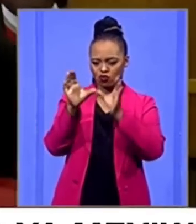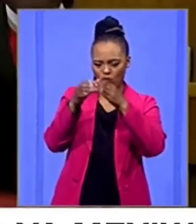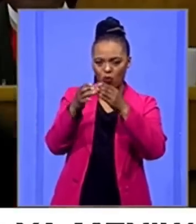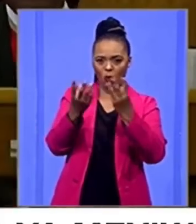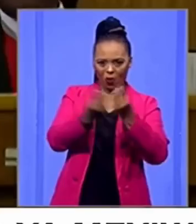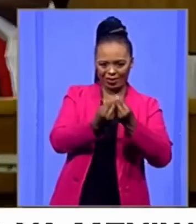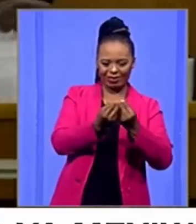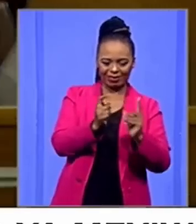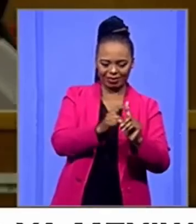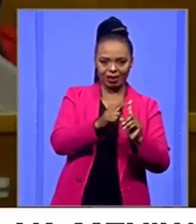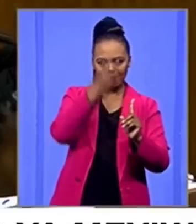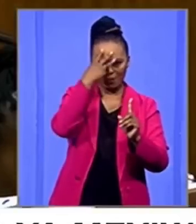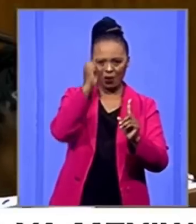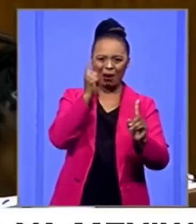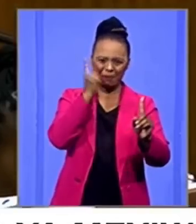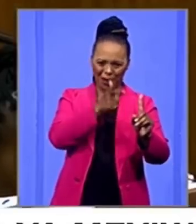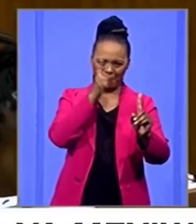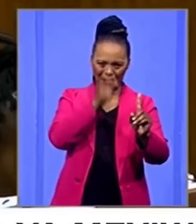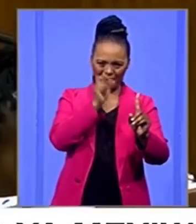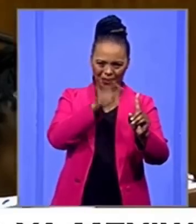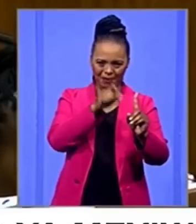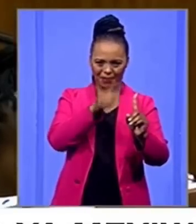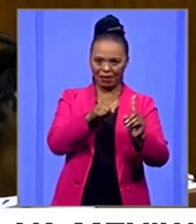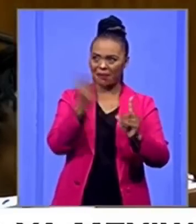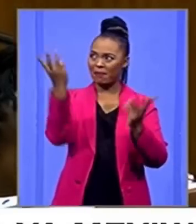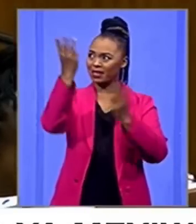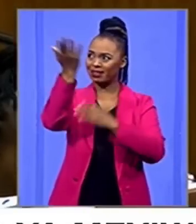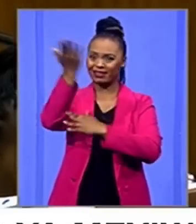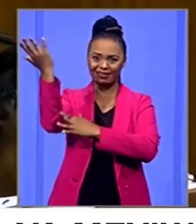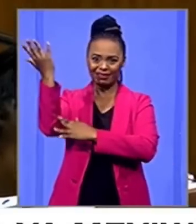gare ga ntlo yeo. I will give it to you that,